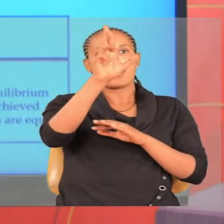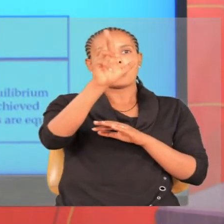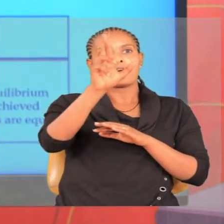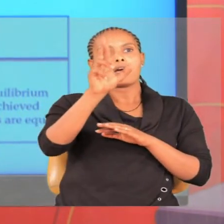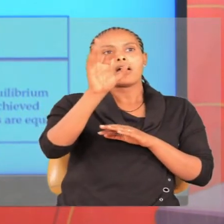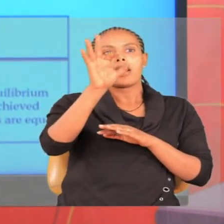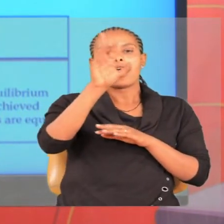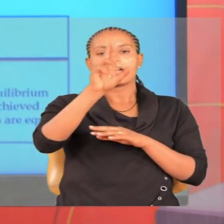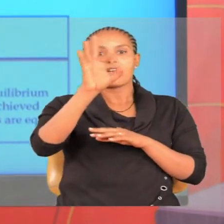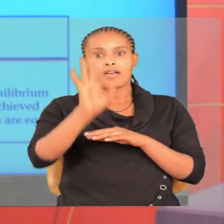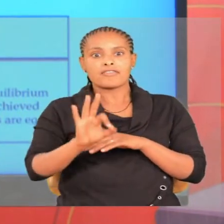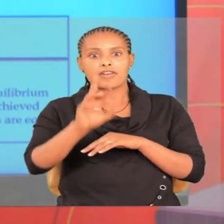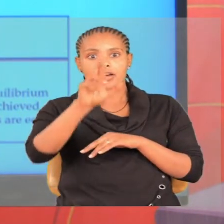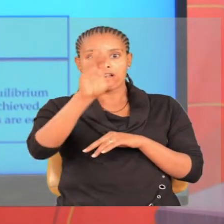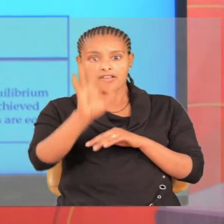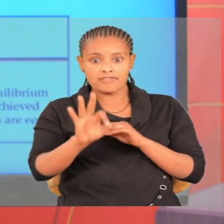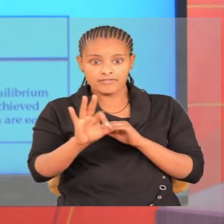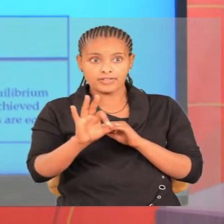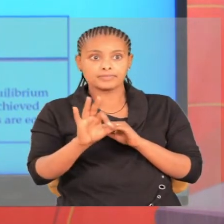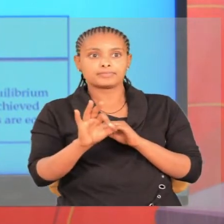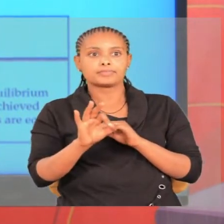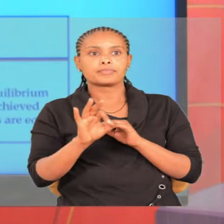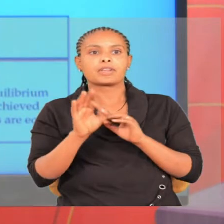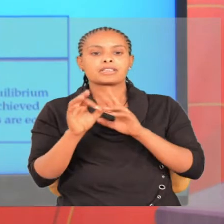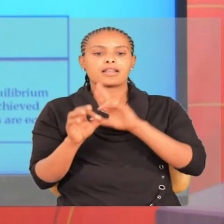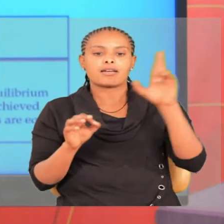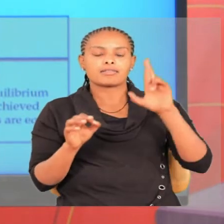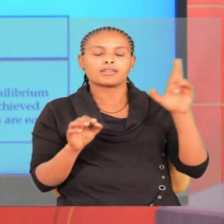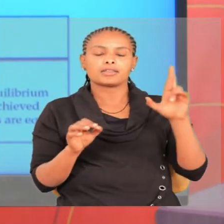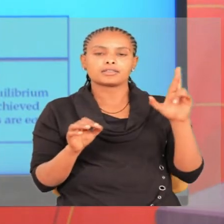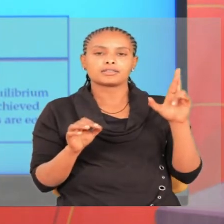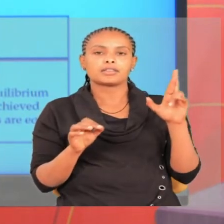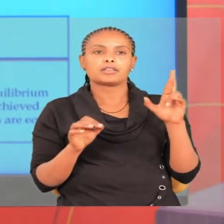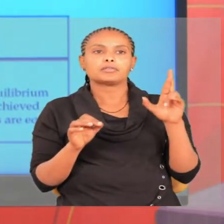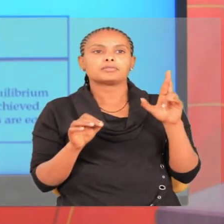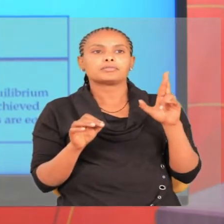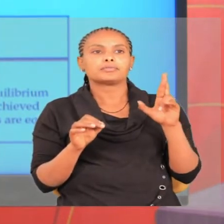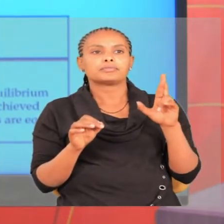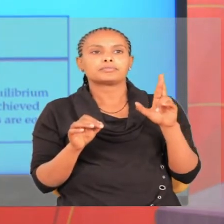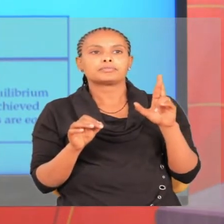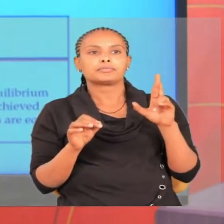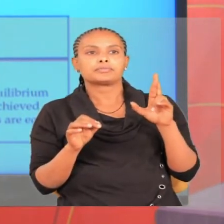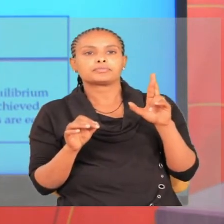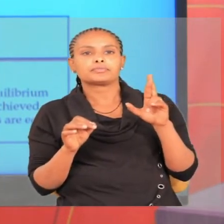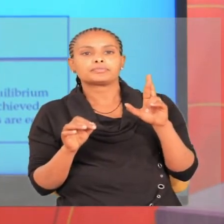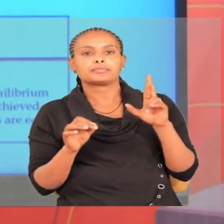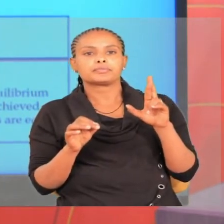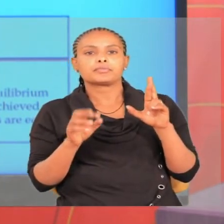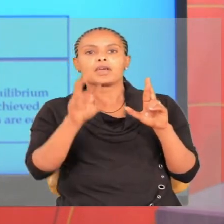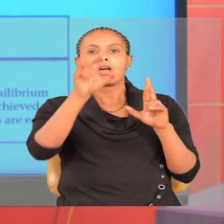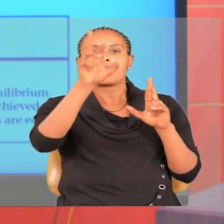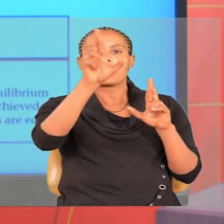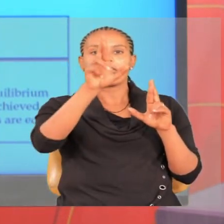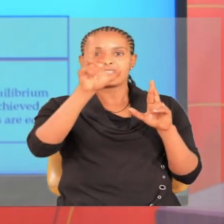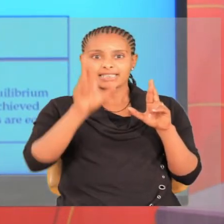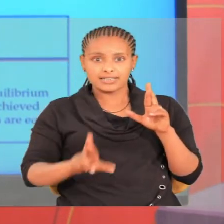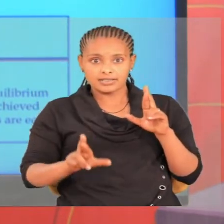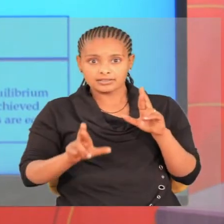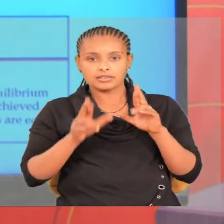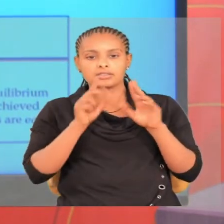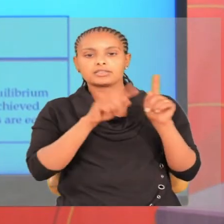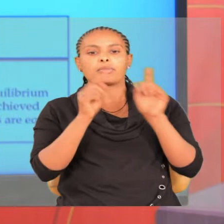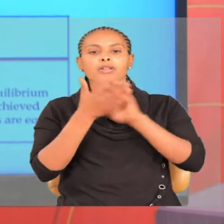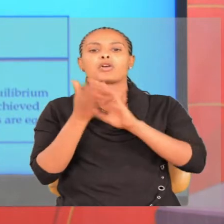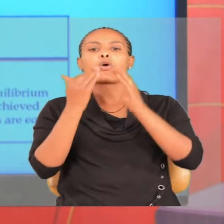on concentration of the reactant. You see, forward rates decrease. Reverse rate depend